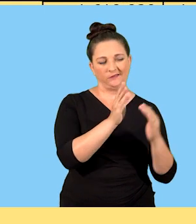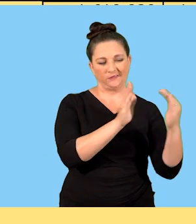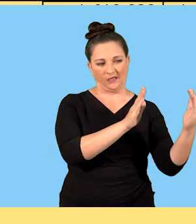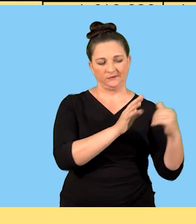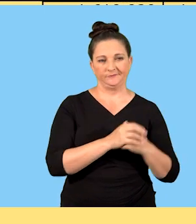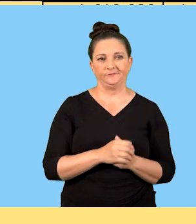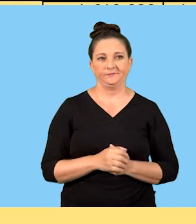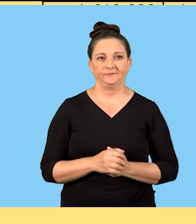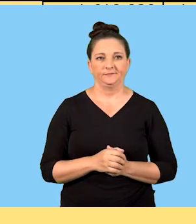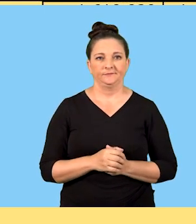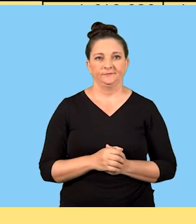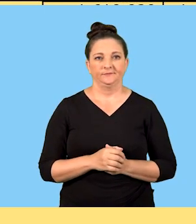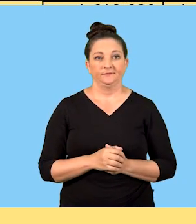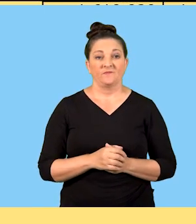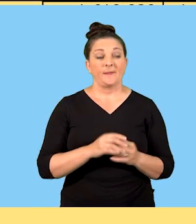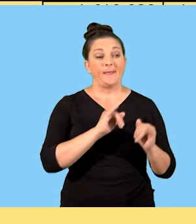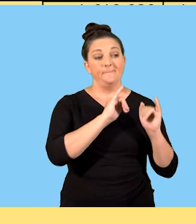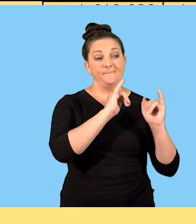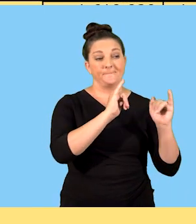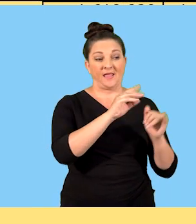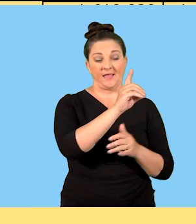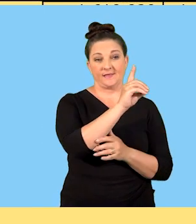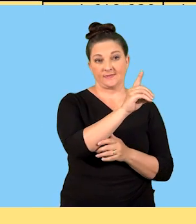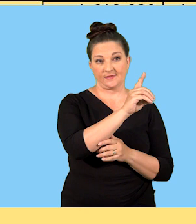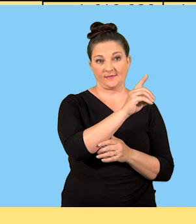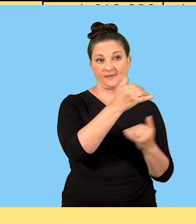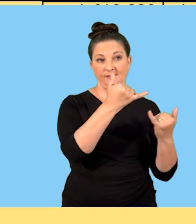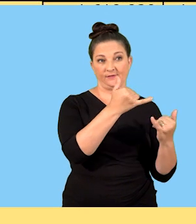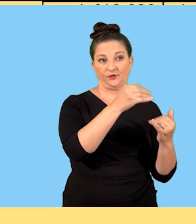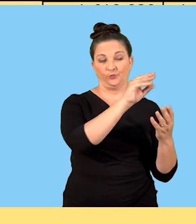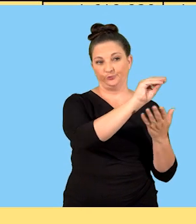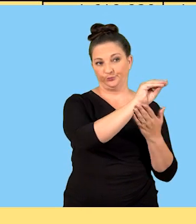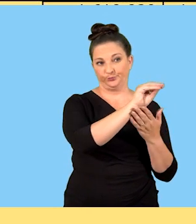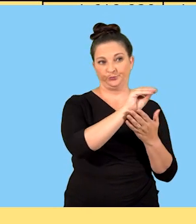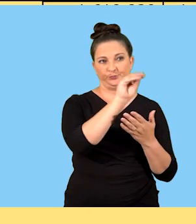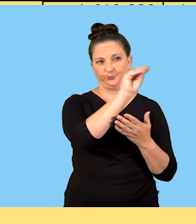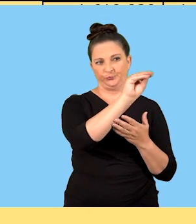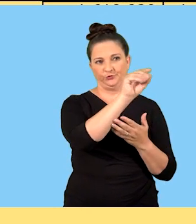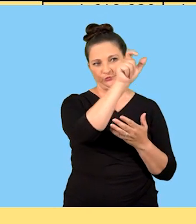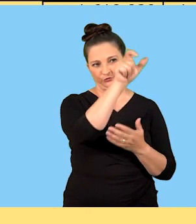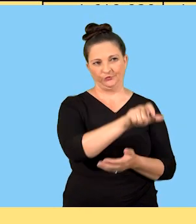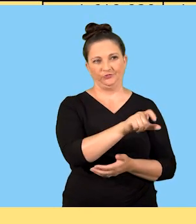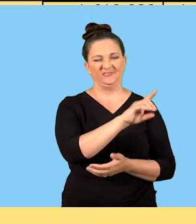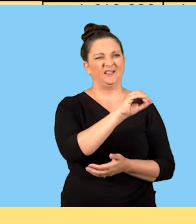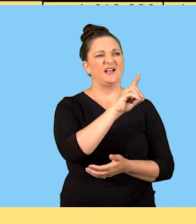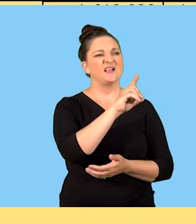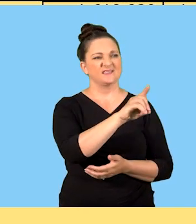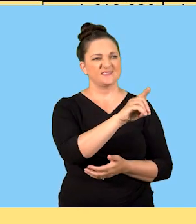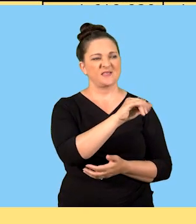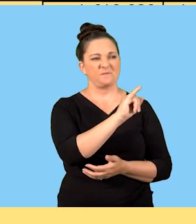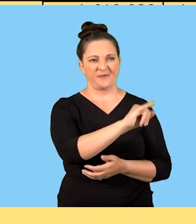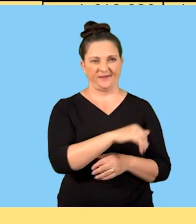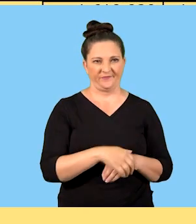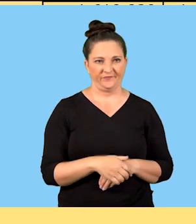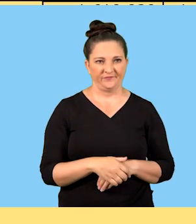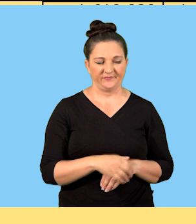this is the credit. So I'll take my bad debts, I'll bring it now to the debit side of the profit and loss account. And